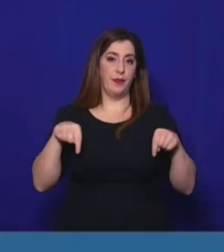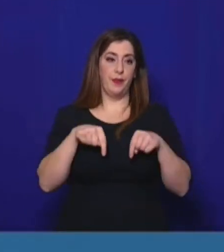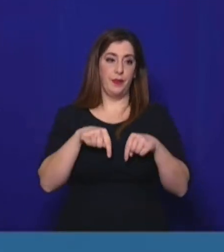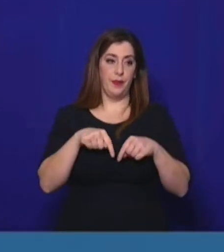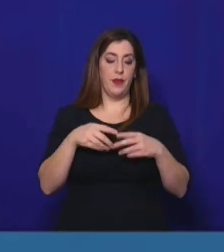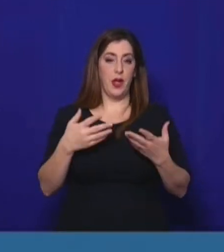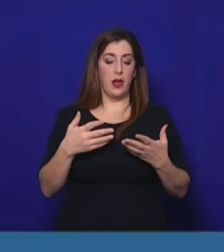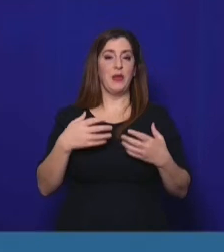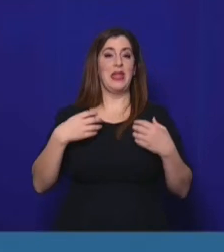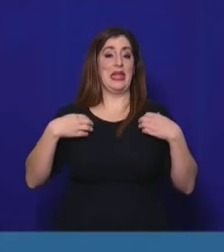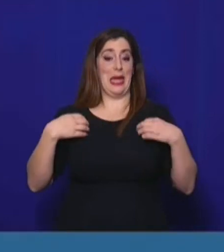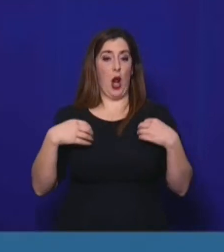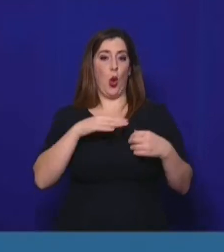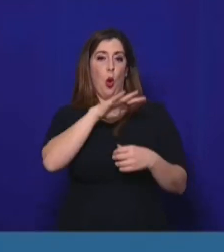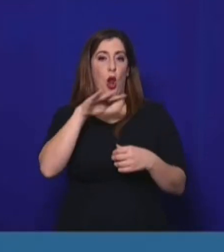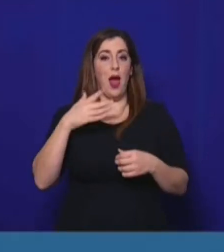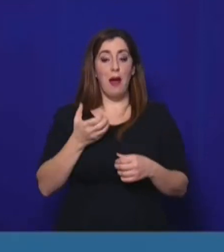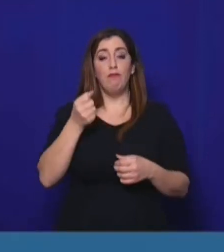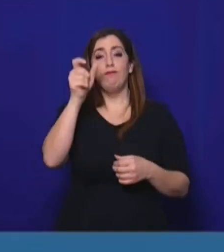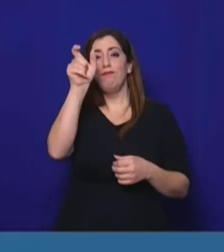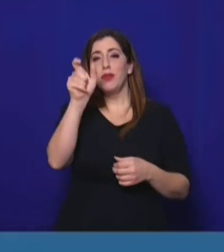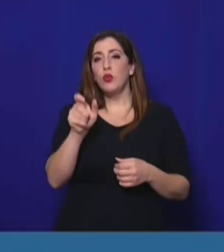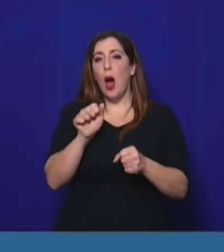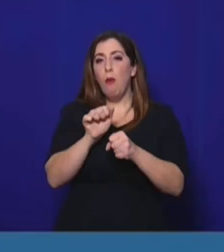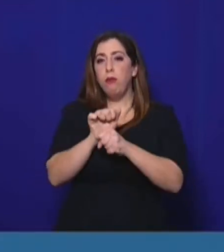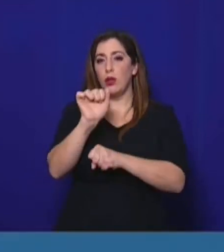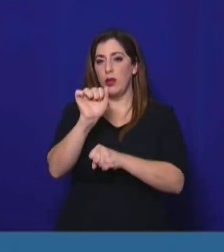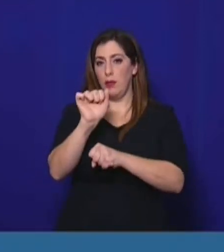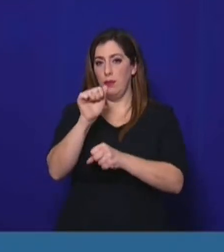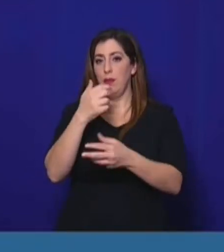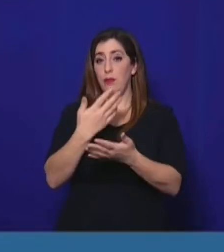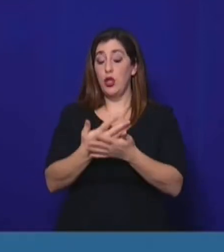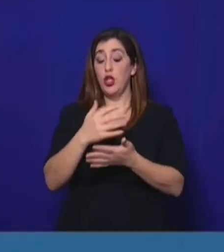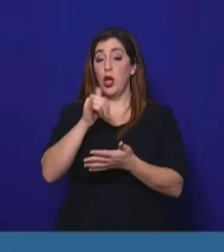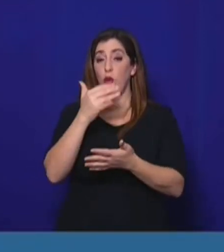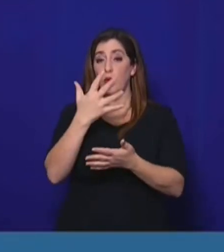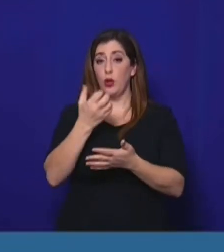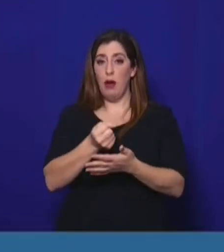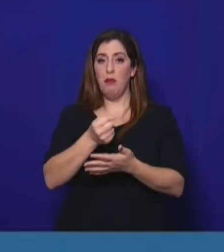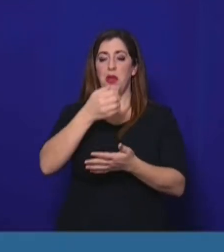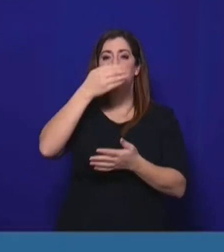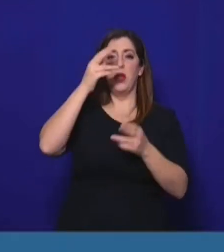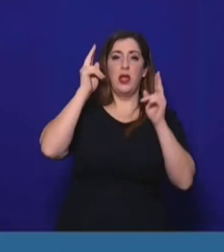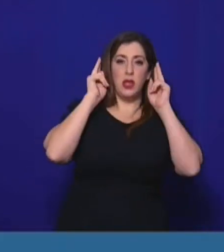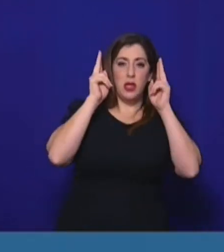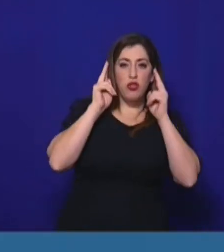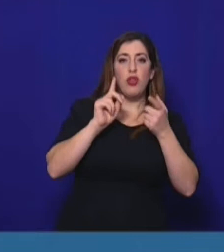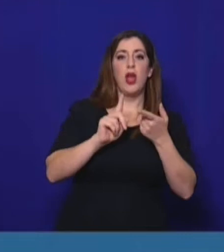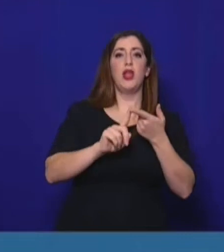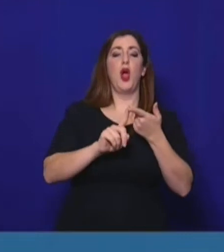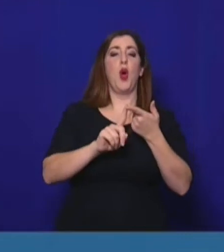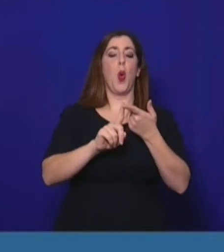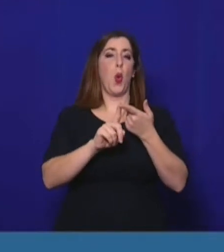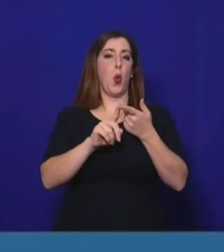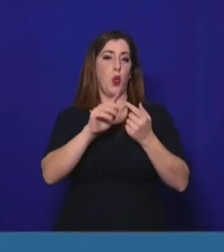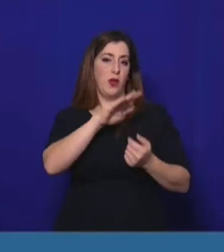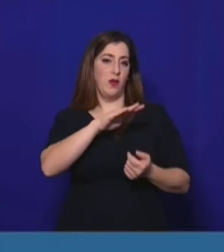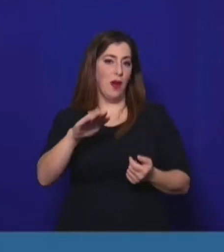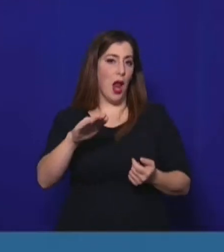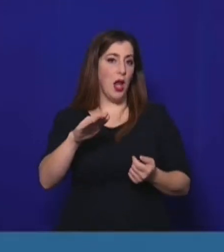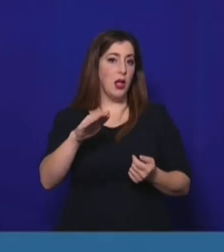kull skola aħna kif ikollna każ ta' xi tifel jew edukatur jew inkella staff mill-iskola nkun nistgħu nkellmu